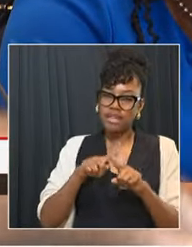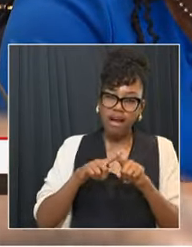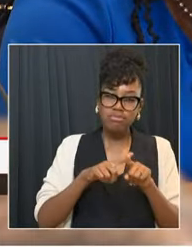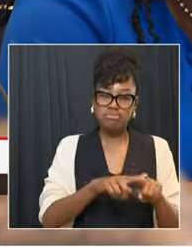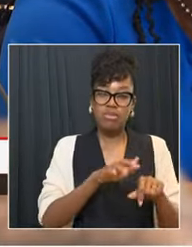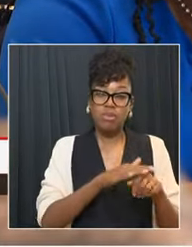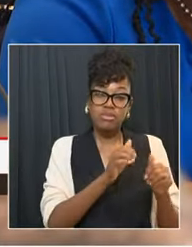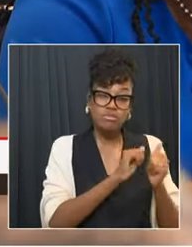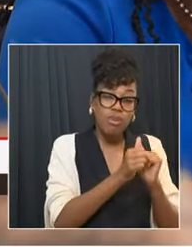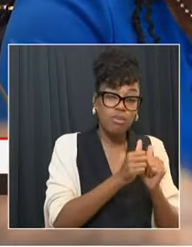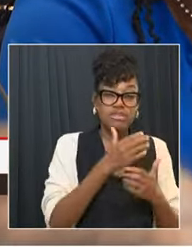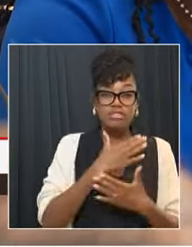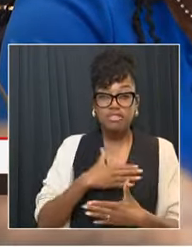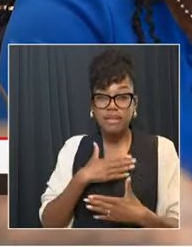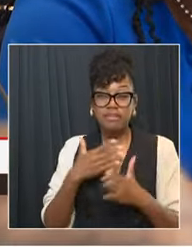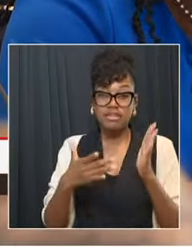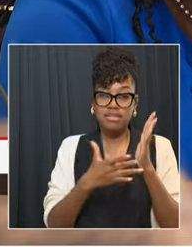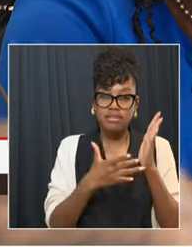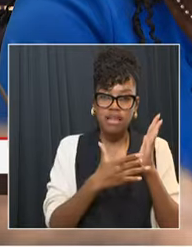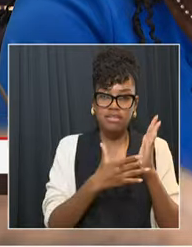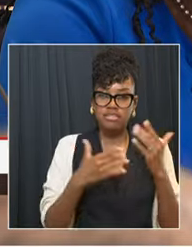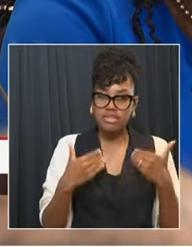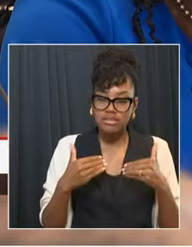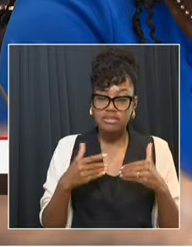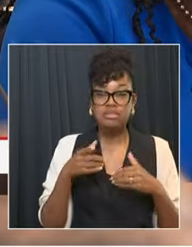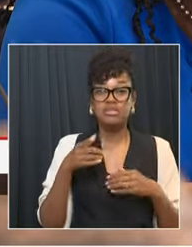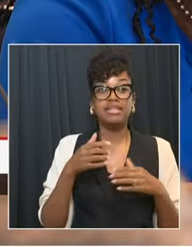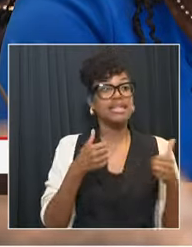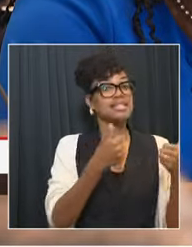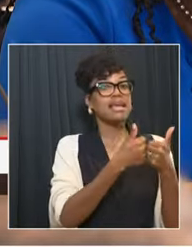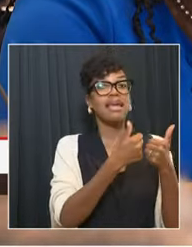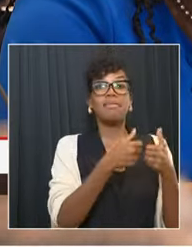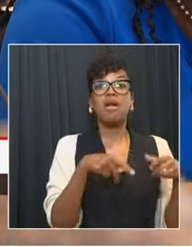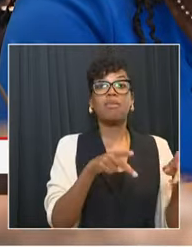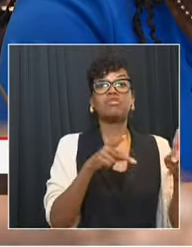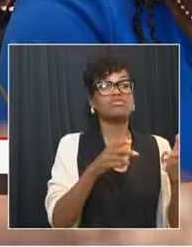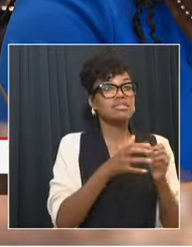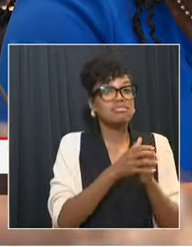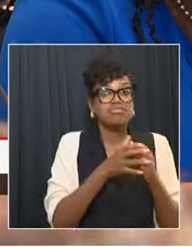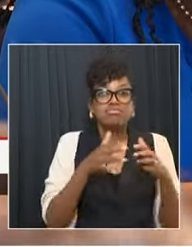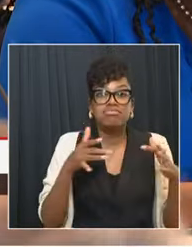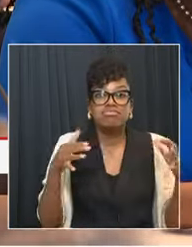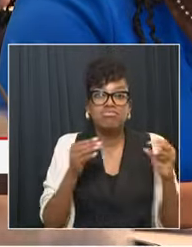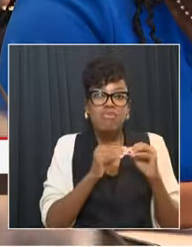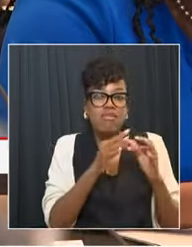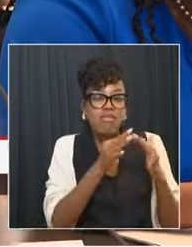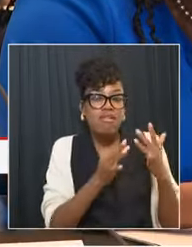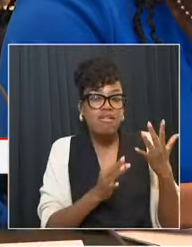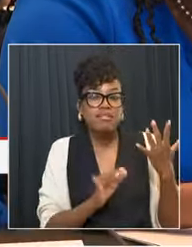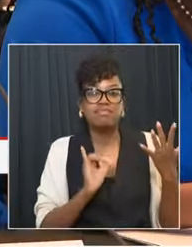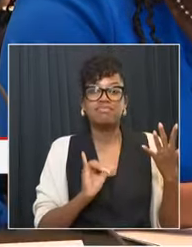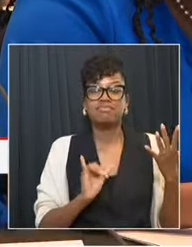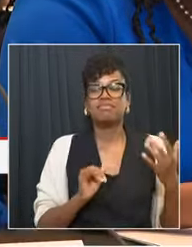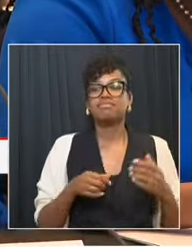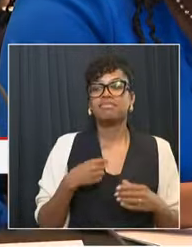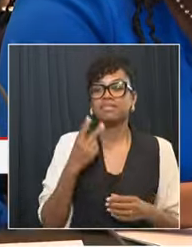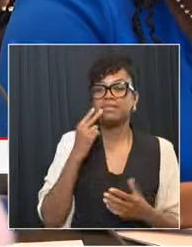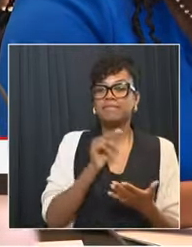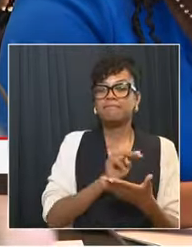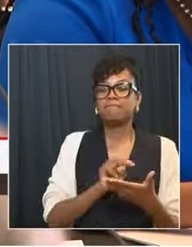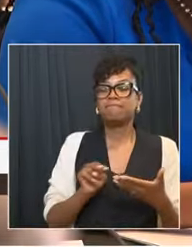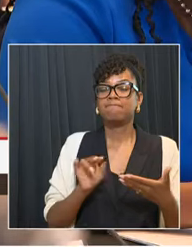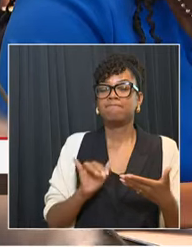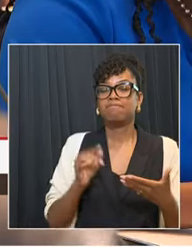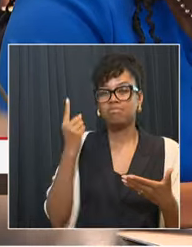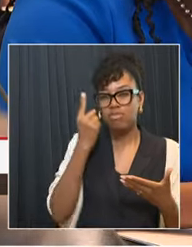entertainment, and technology, expanding gaming opportunities. Just wondered, how do you